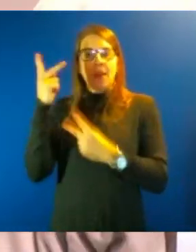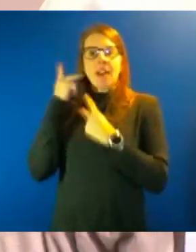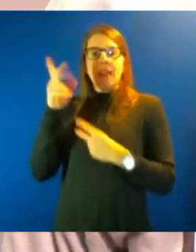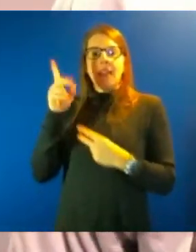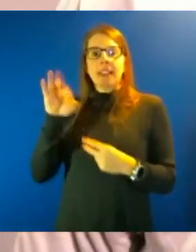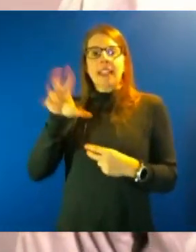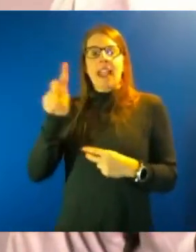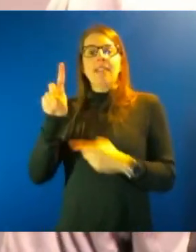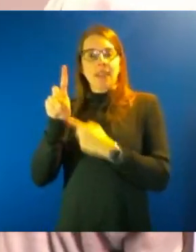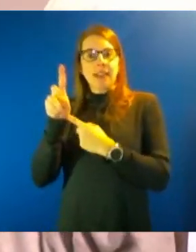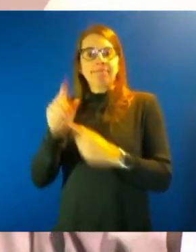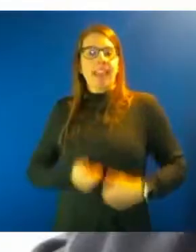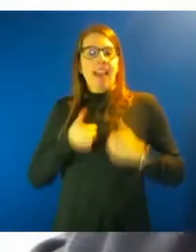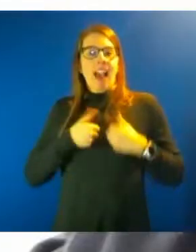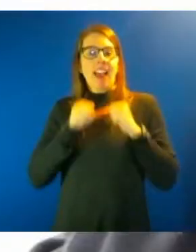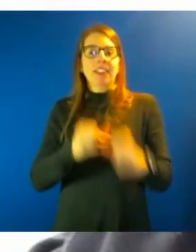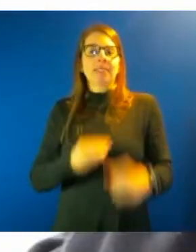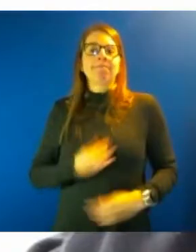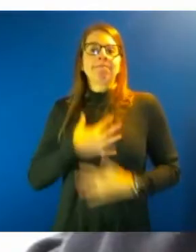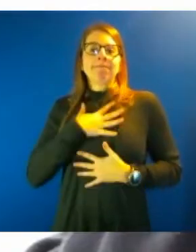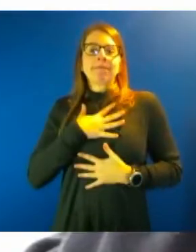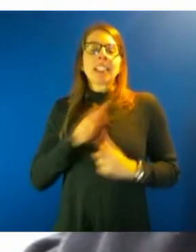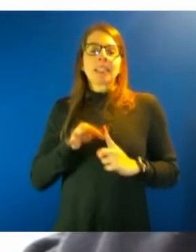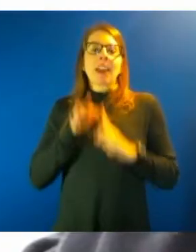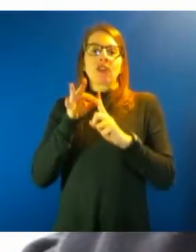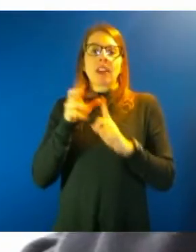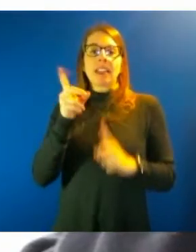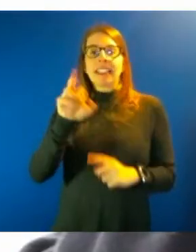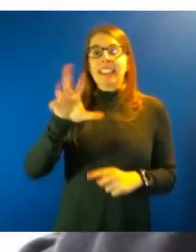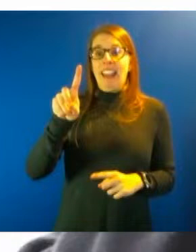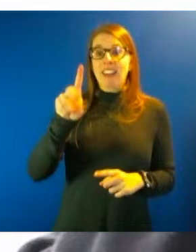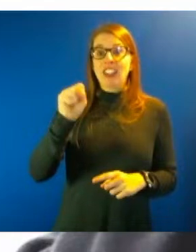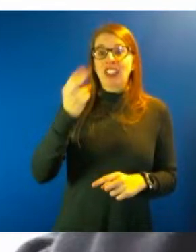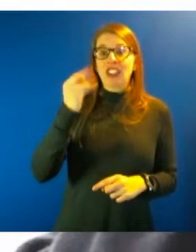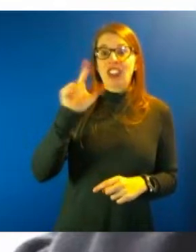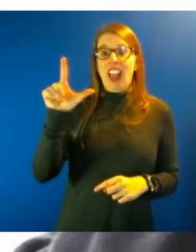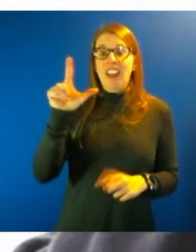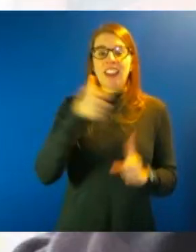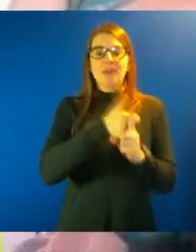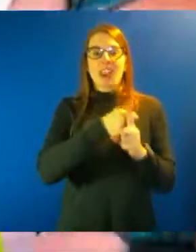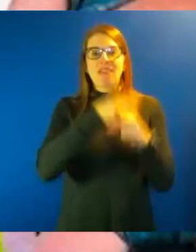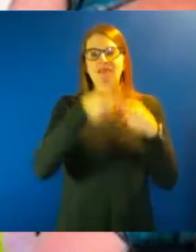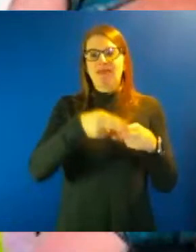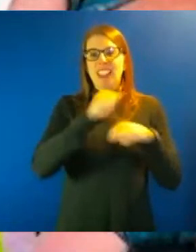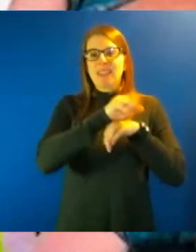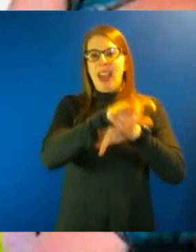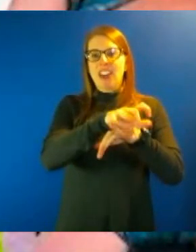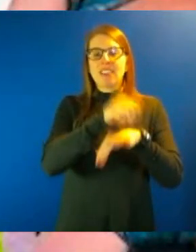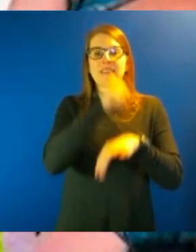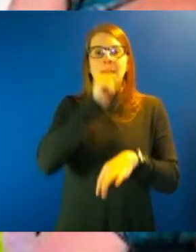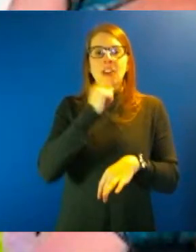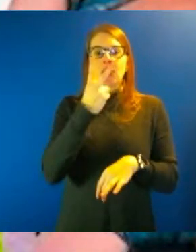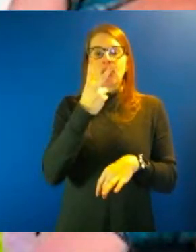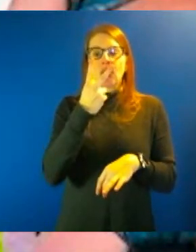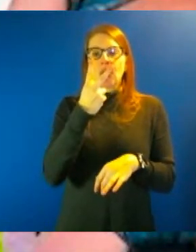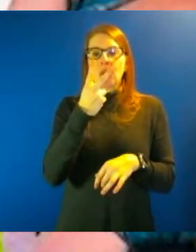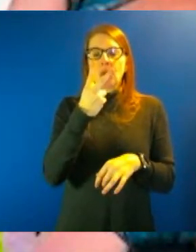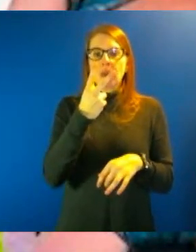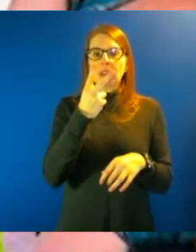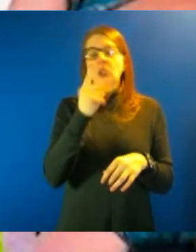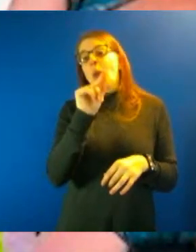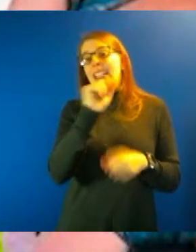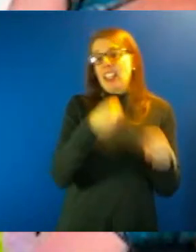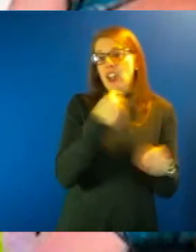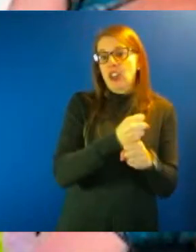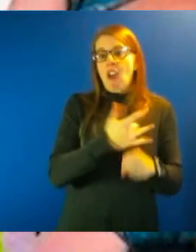special. There's not a word for it. David Schell, better known as Spider, suffered nearly 2 decades of heart problems that led to